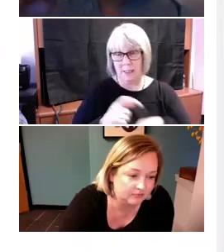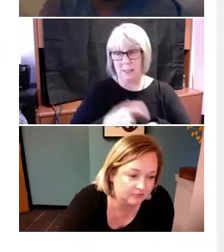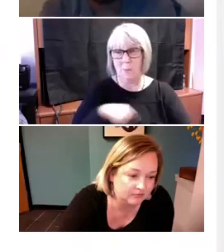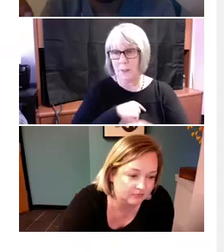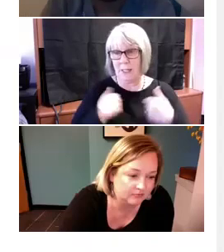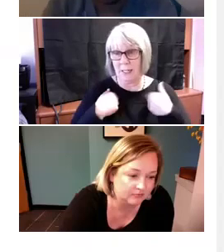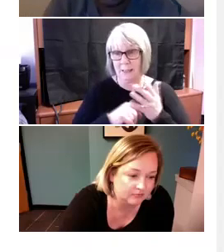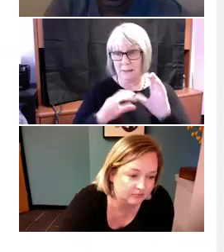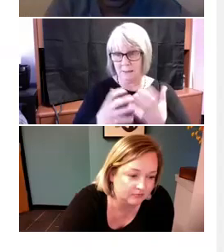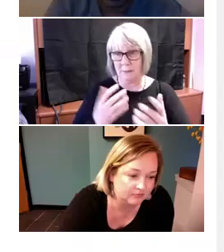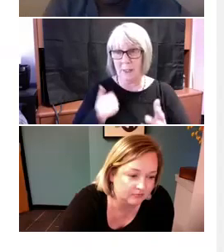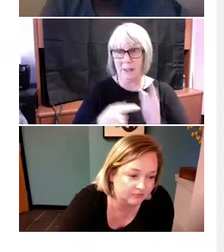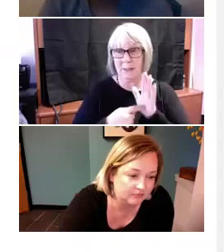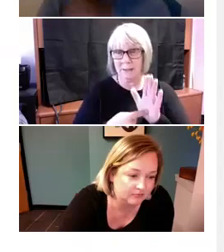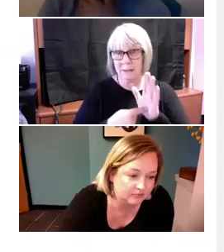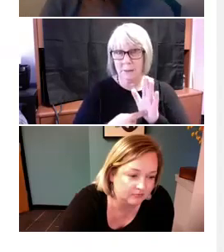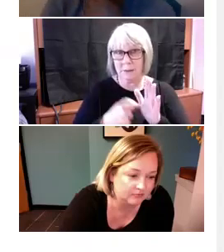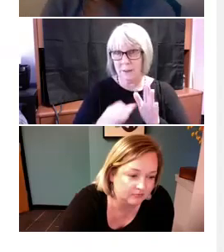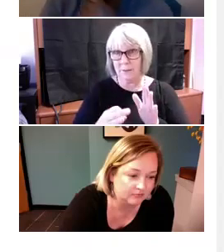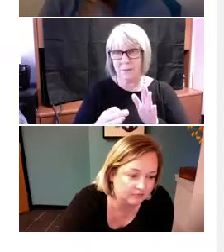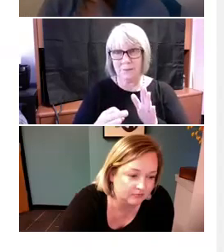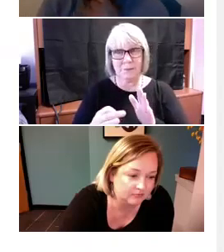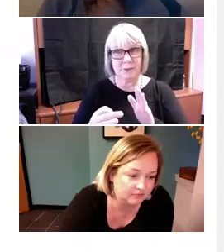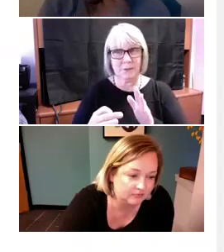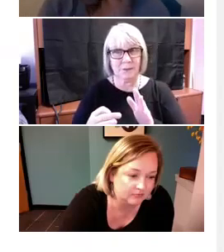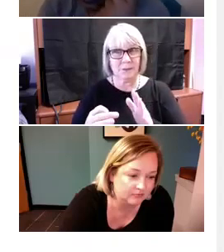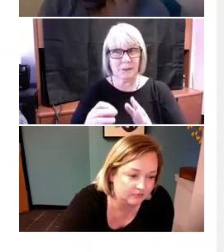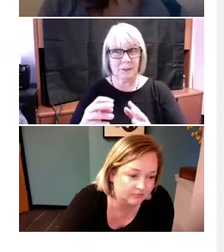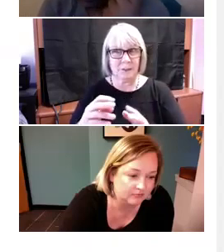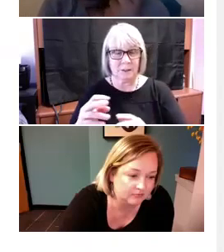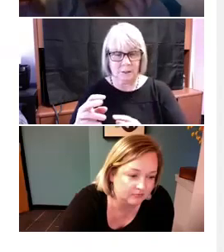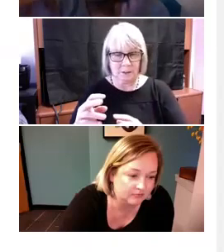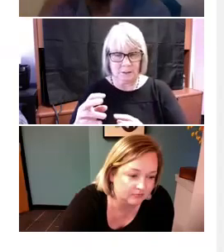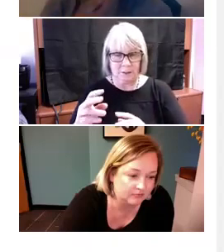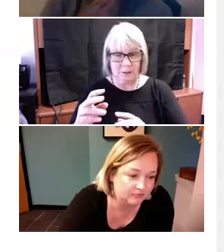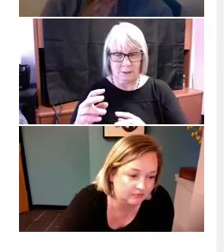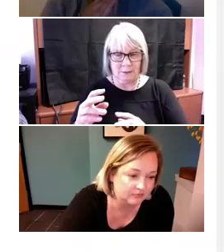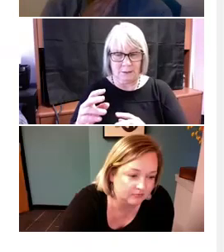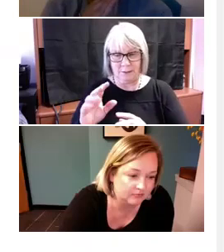class, we had an example of a 2D array. So for a 2D array, what we can do,